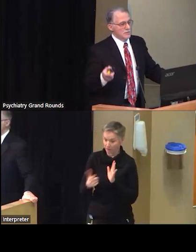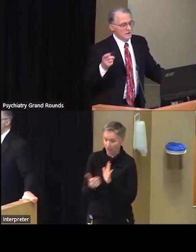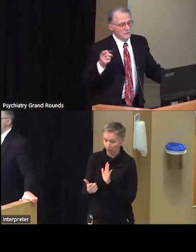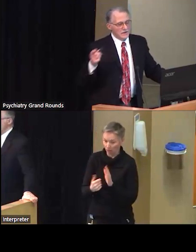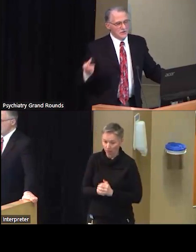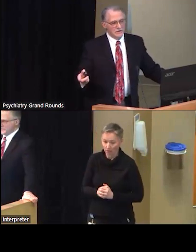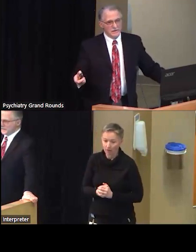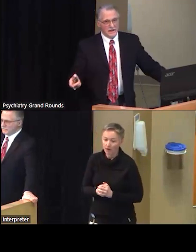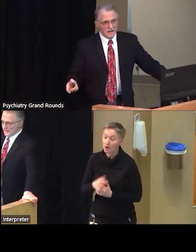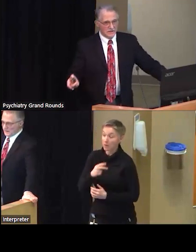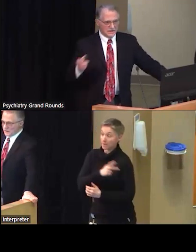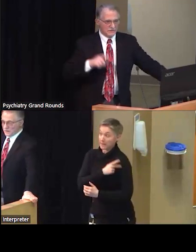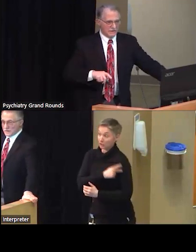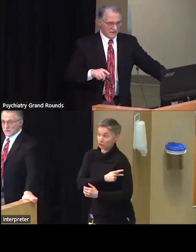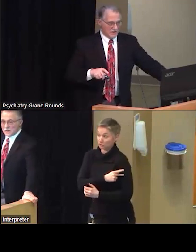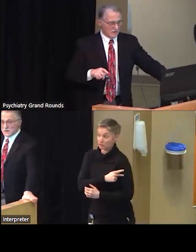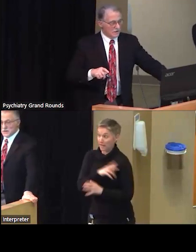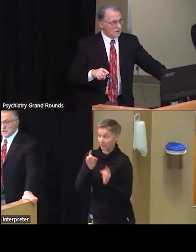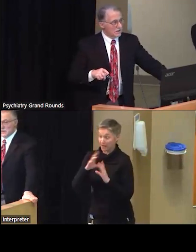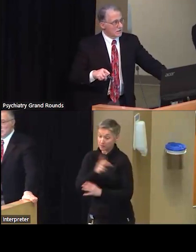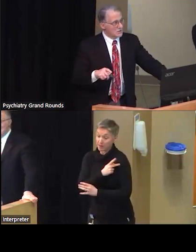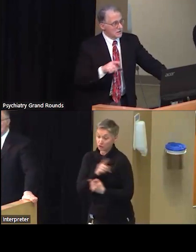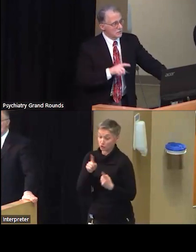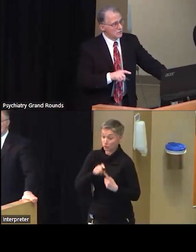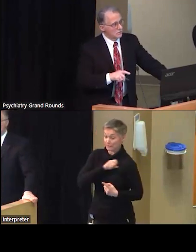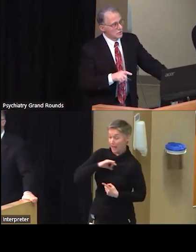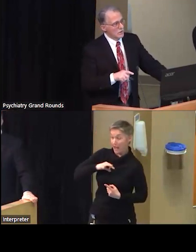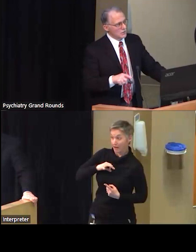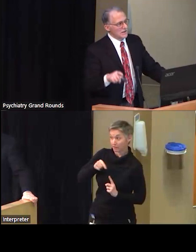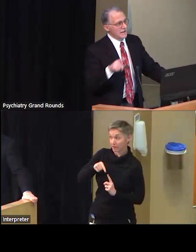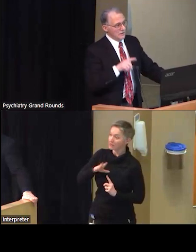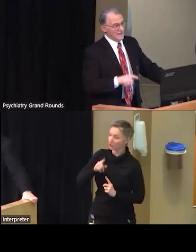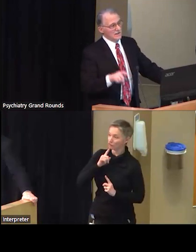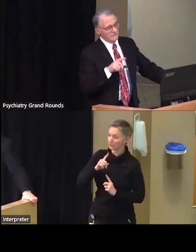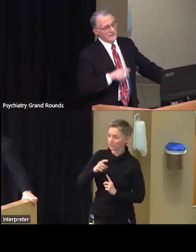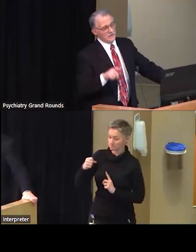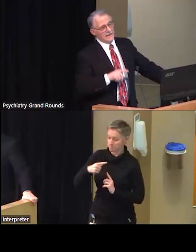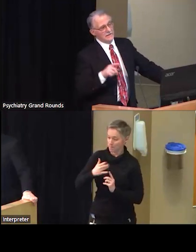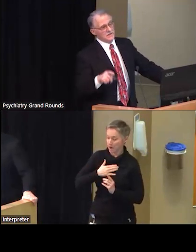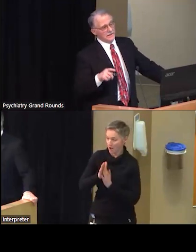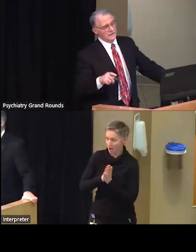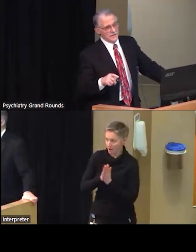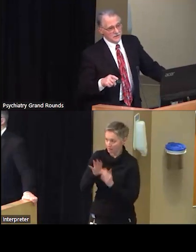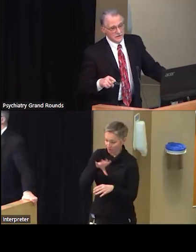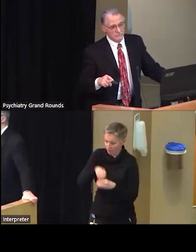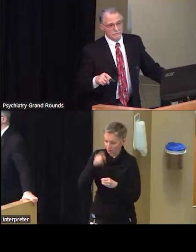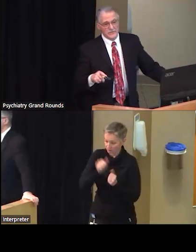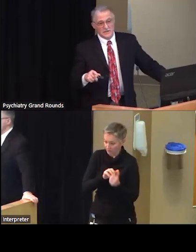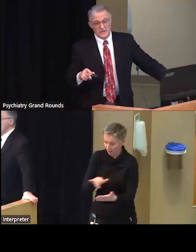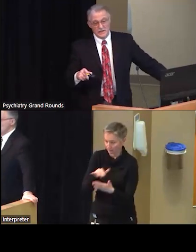illegal. But patient on staff violence is really what really got me involved a lot in studying